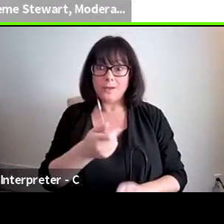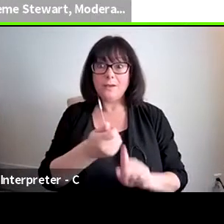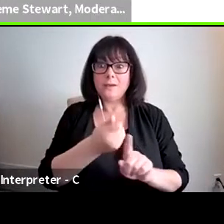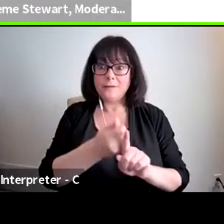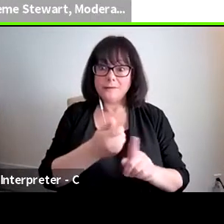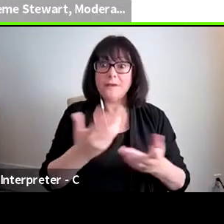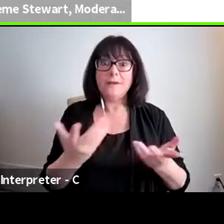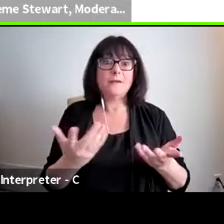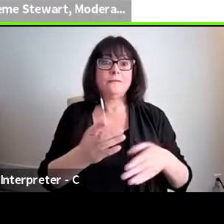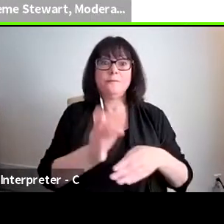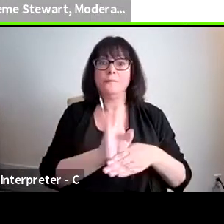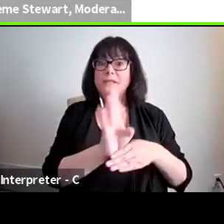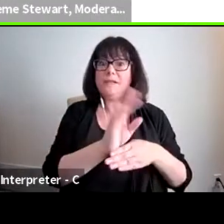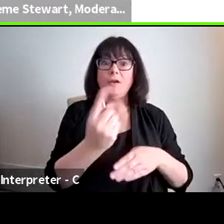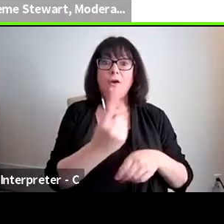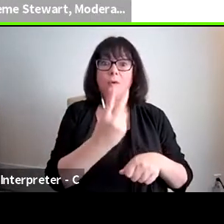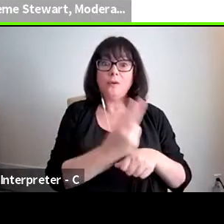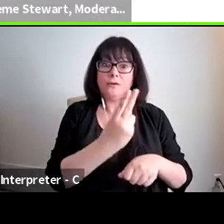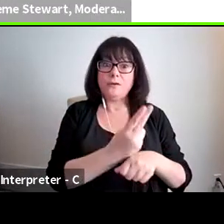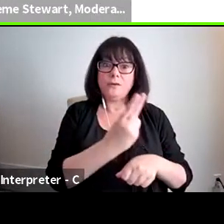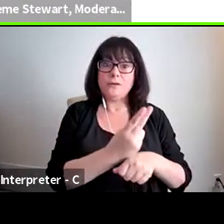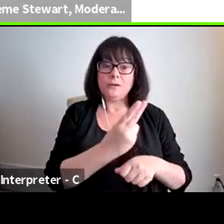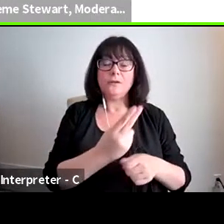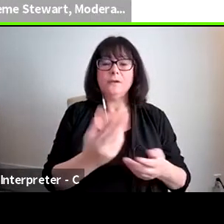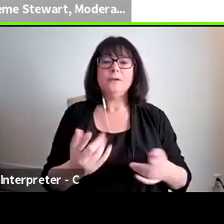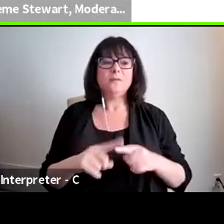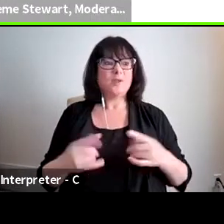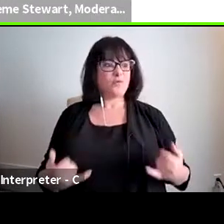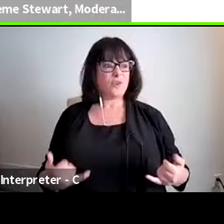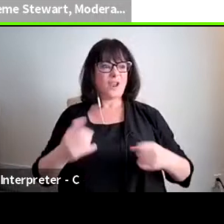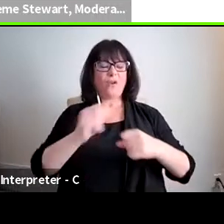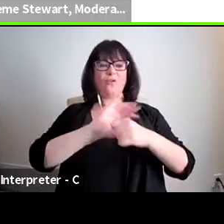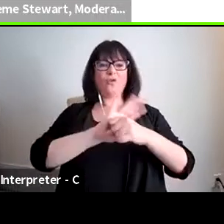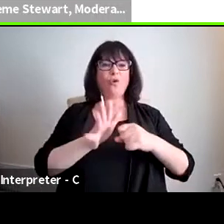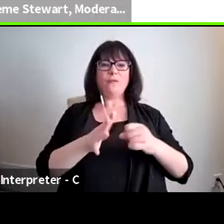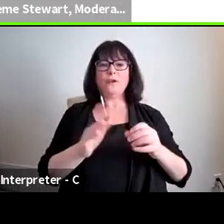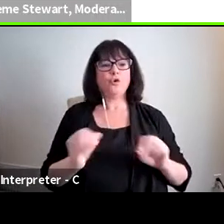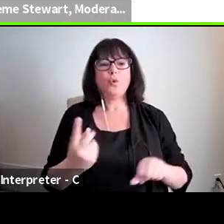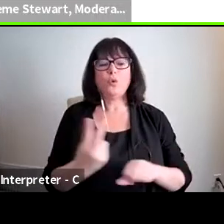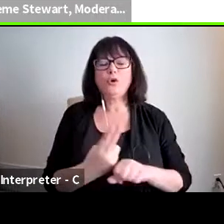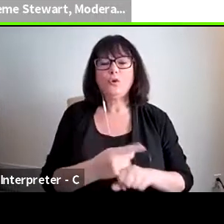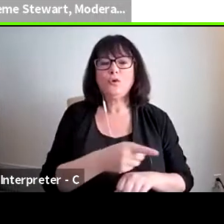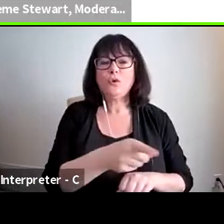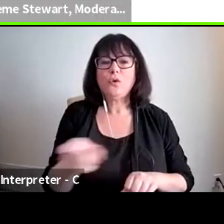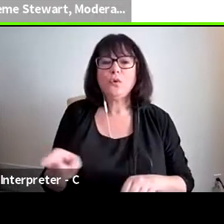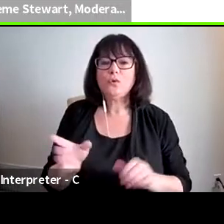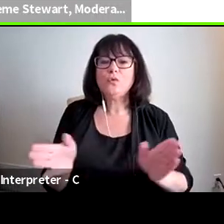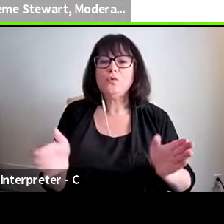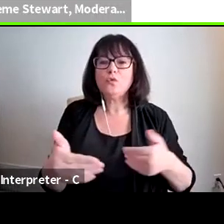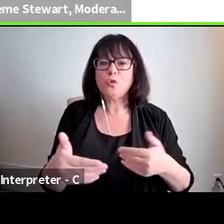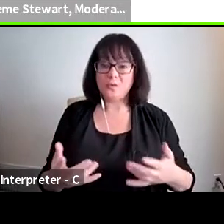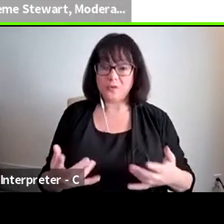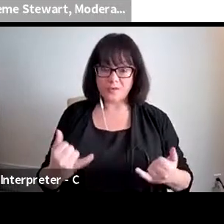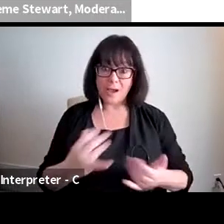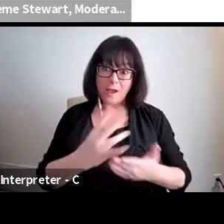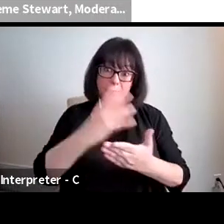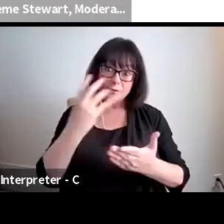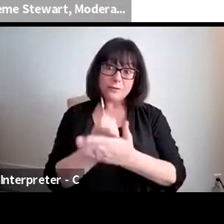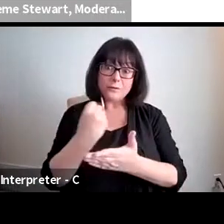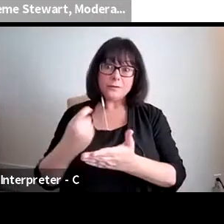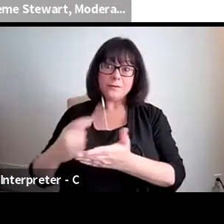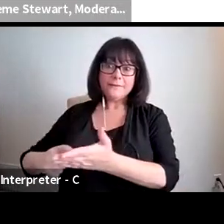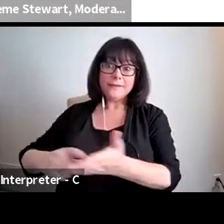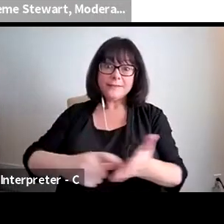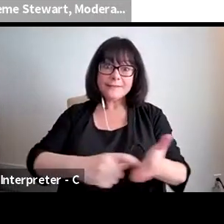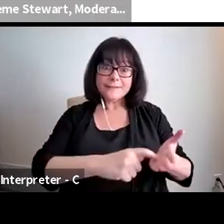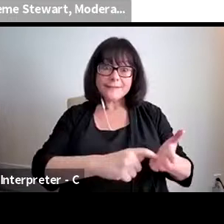empty. Is the administration grasping this unique opportunity to resolve the delayed maintenance problem in classroom spaces? I'll let